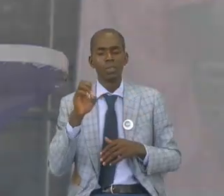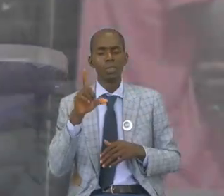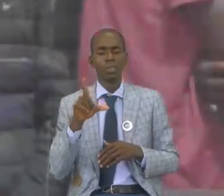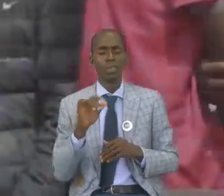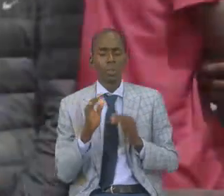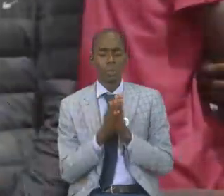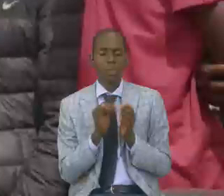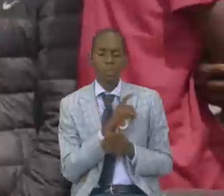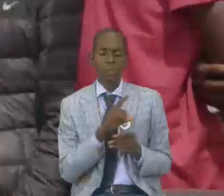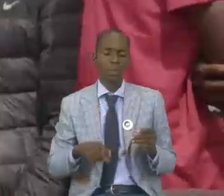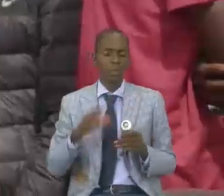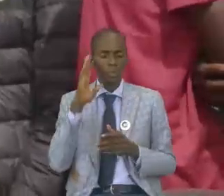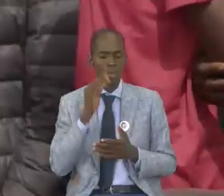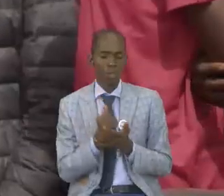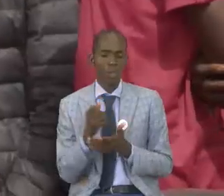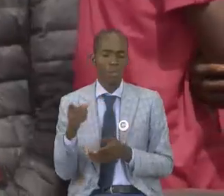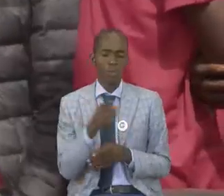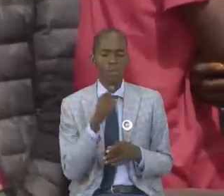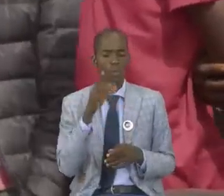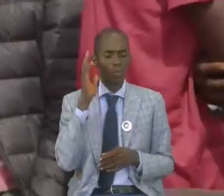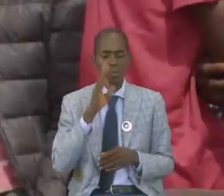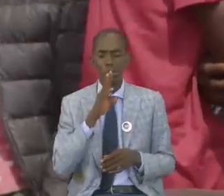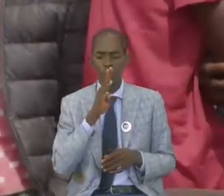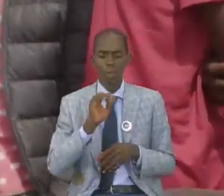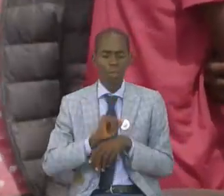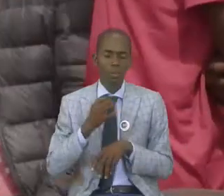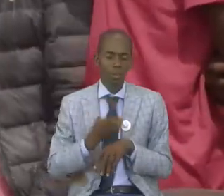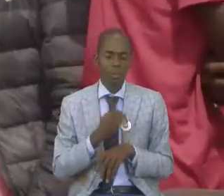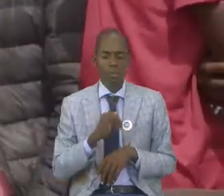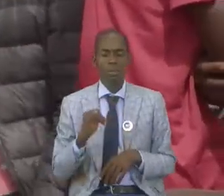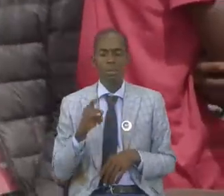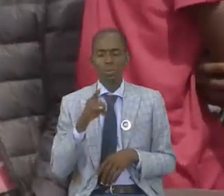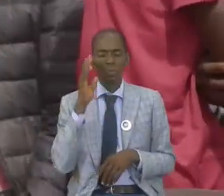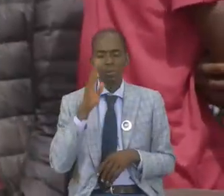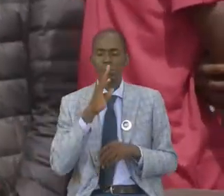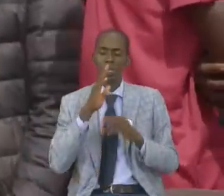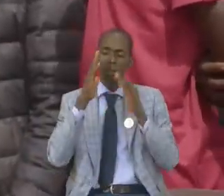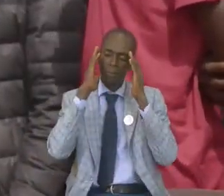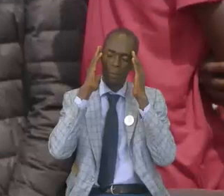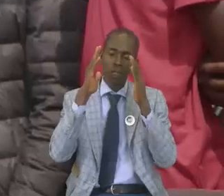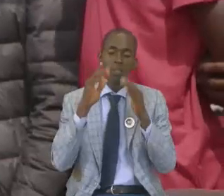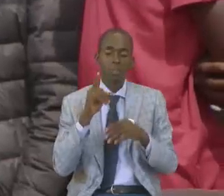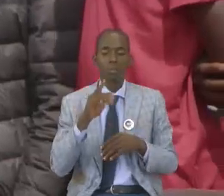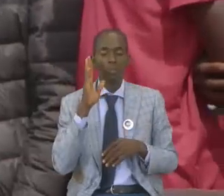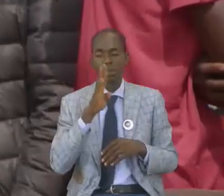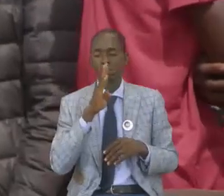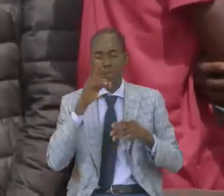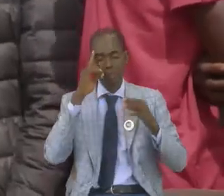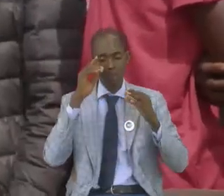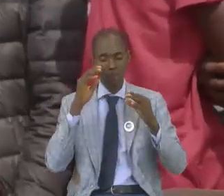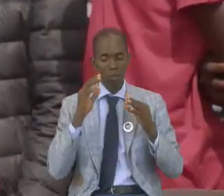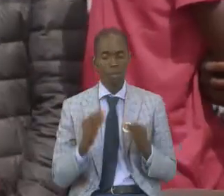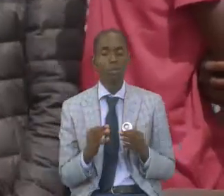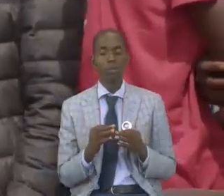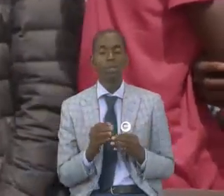will help you. You'll be diligent. You'll be focused. You'll be determined. You